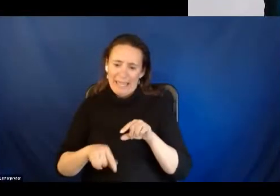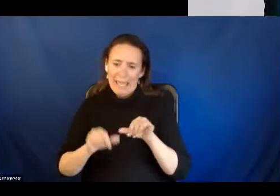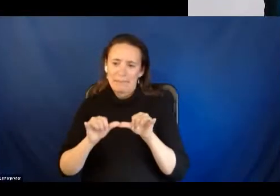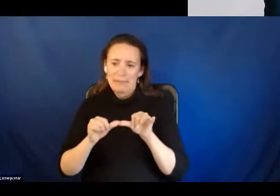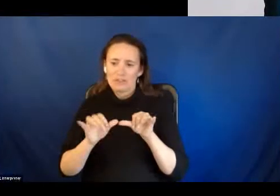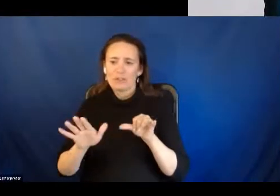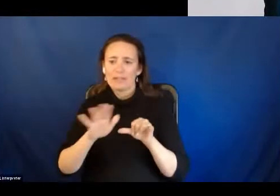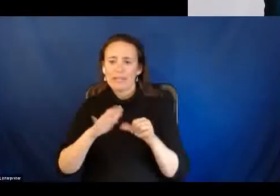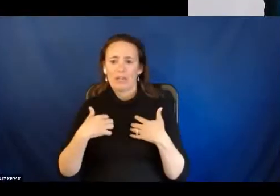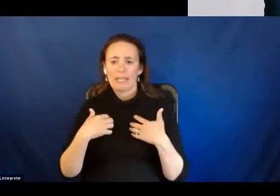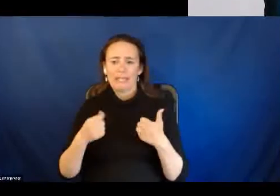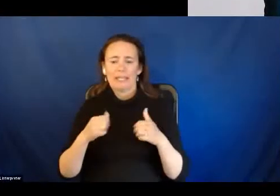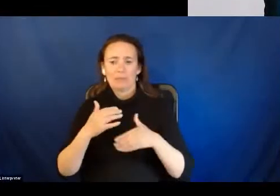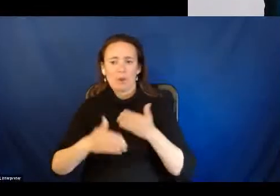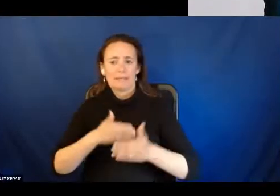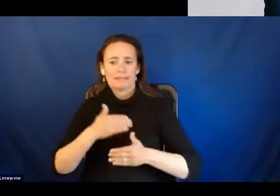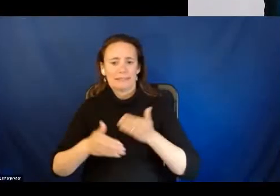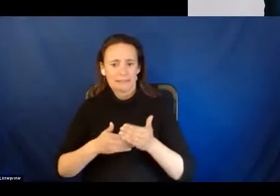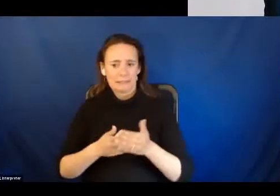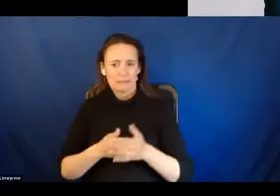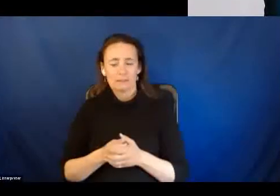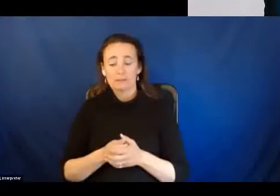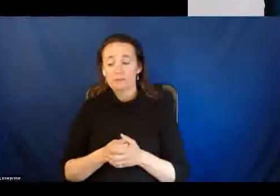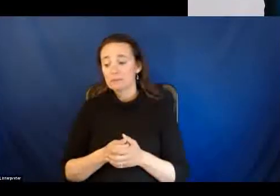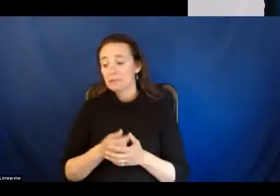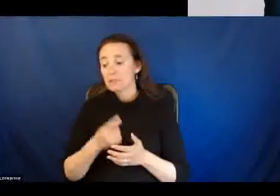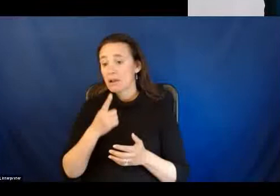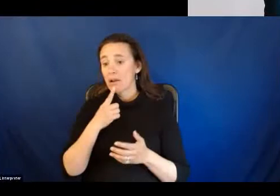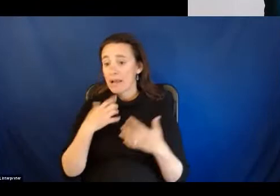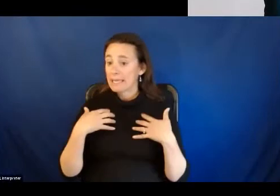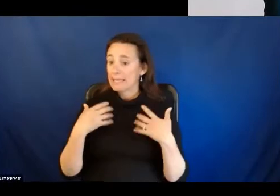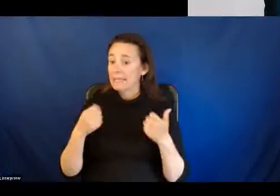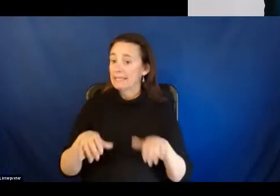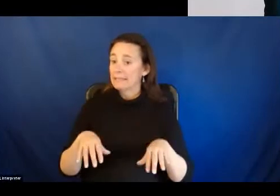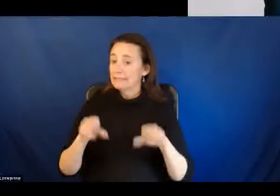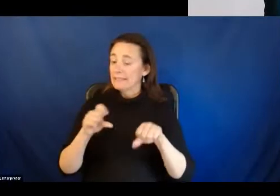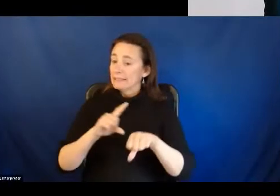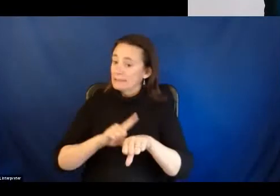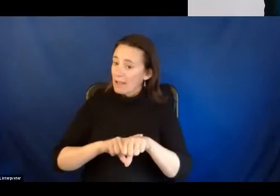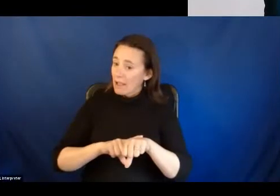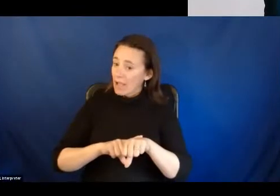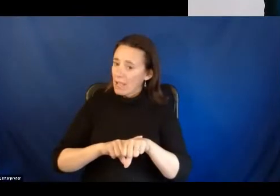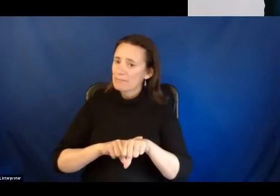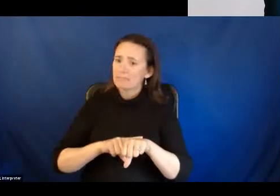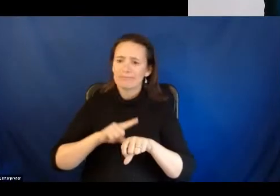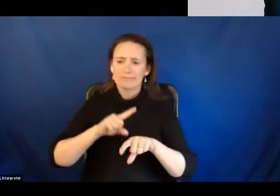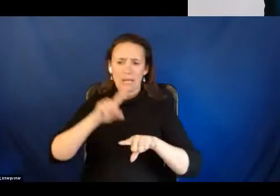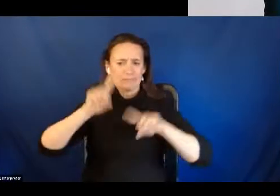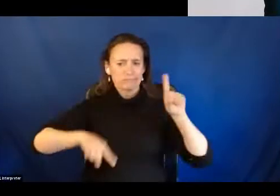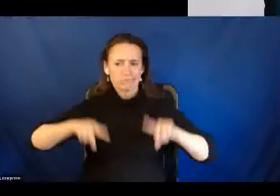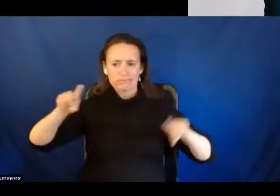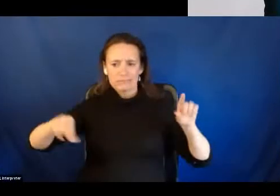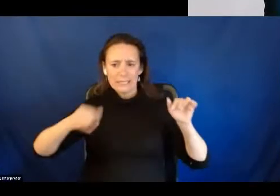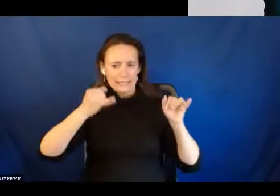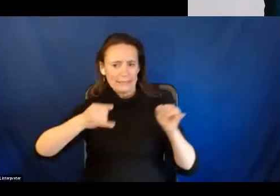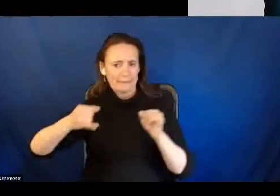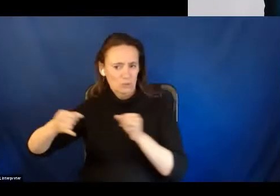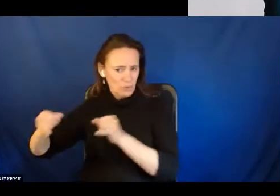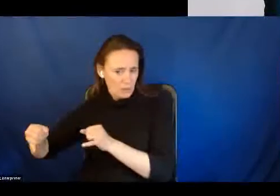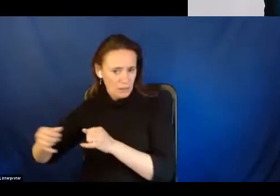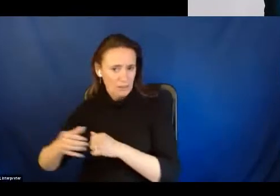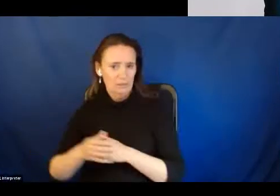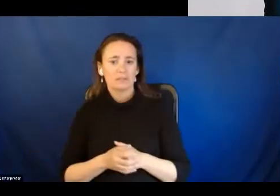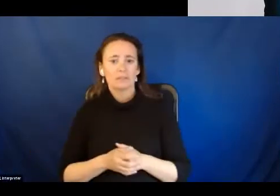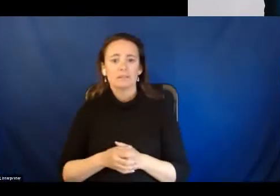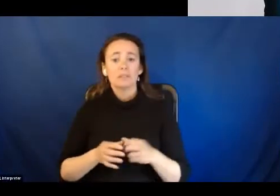process. We can say things like, healing takes time and it looks different for everyone. Healing is a process,